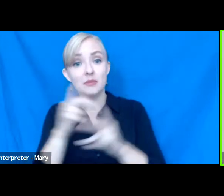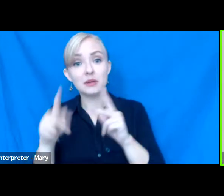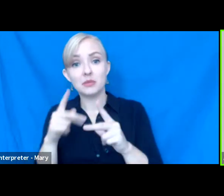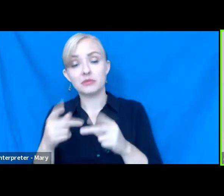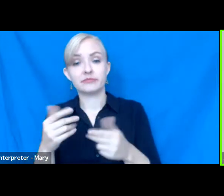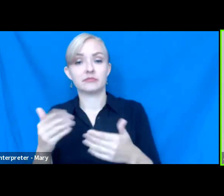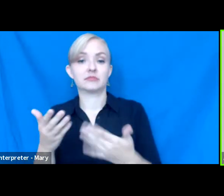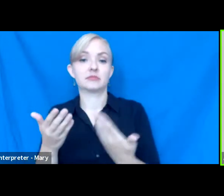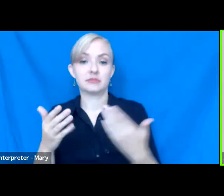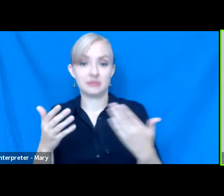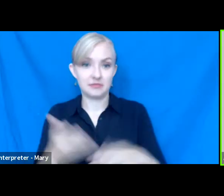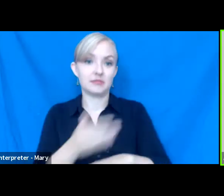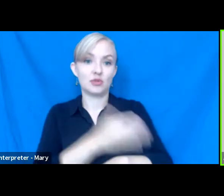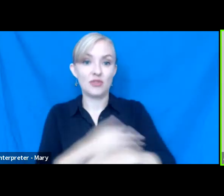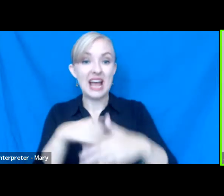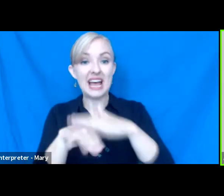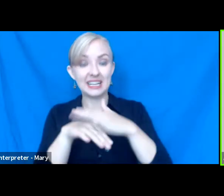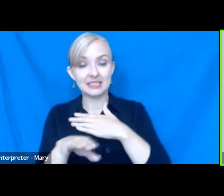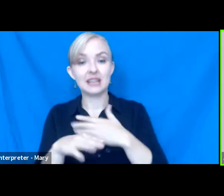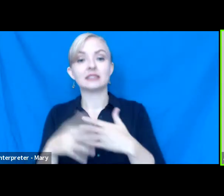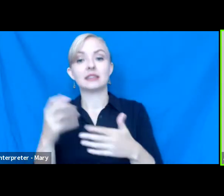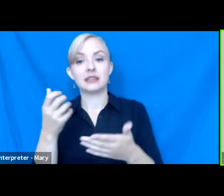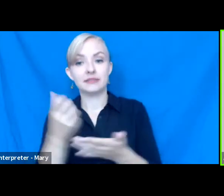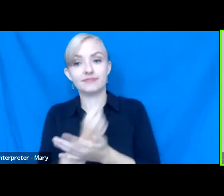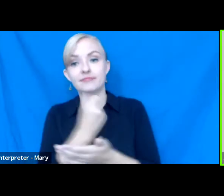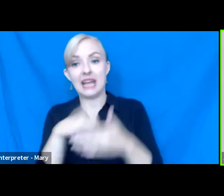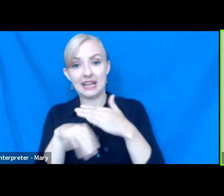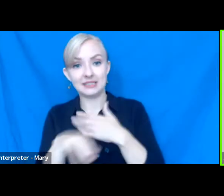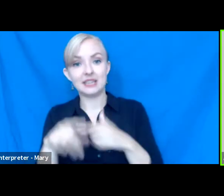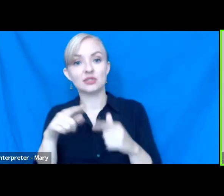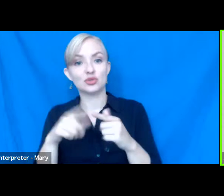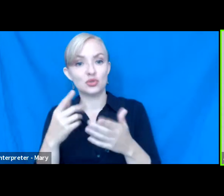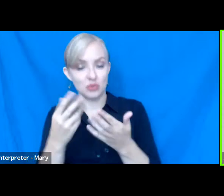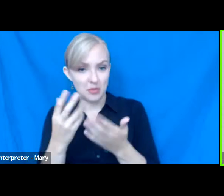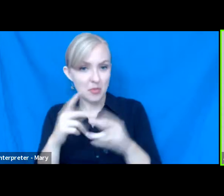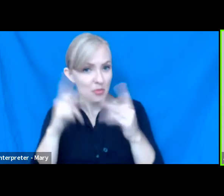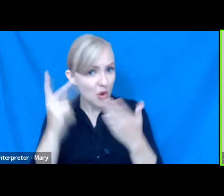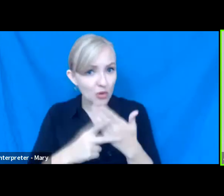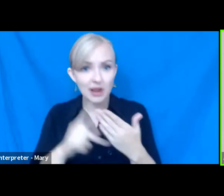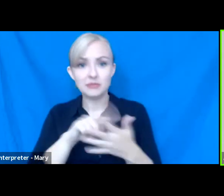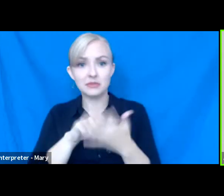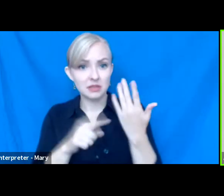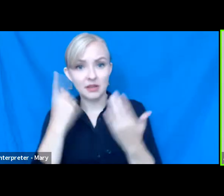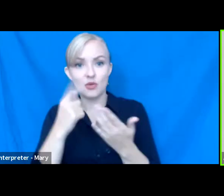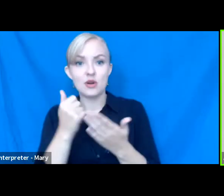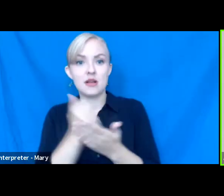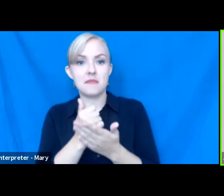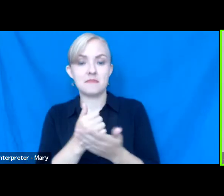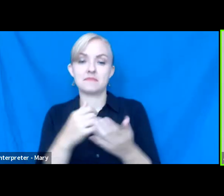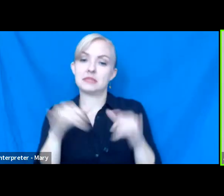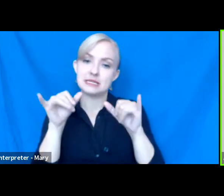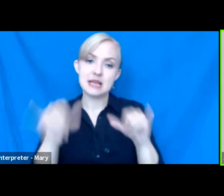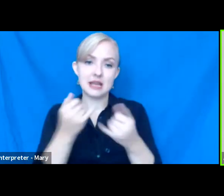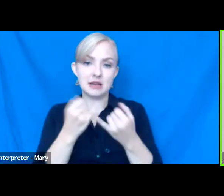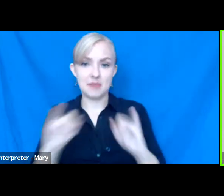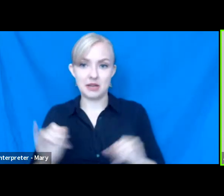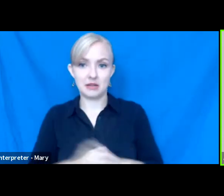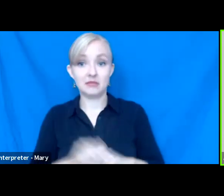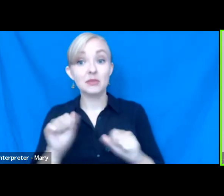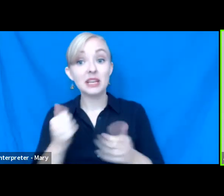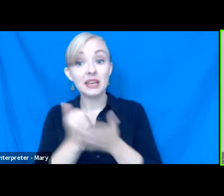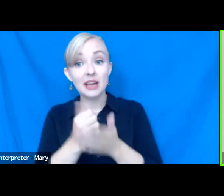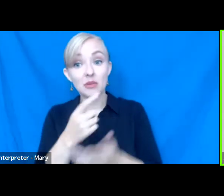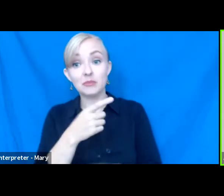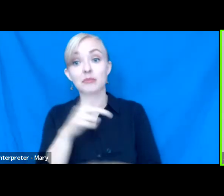to programs and services that help them remain independent, can help people apply for publicly funded programs like